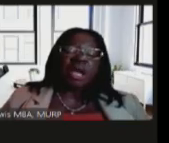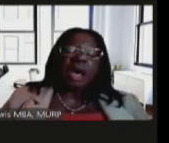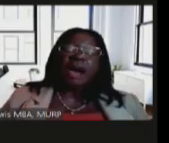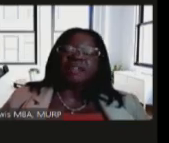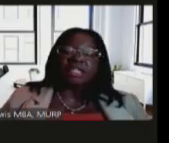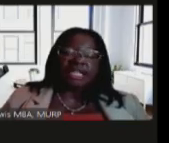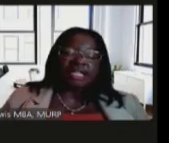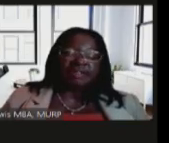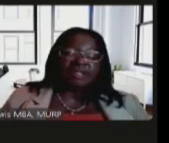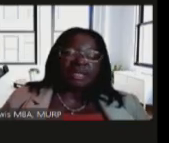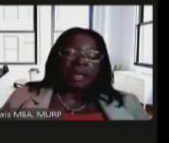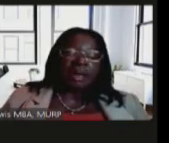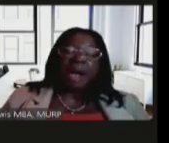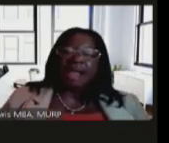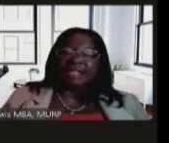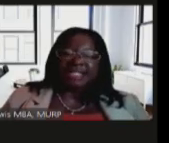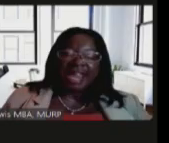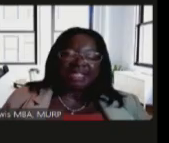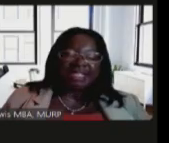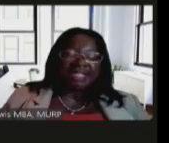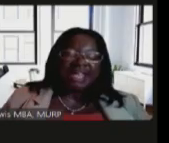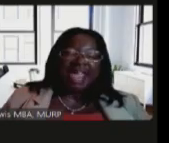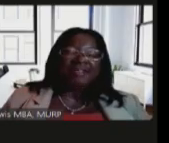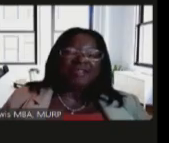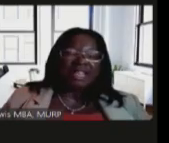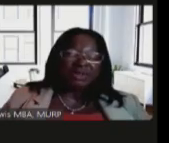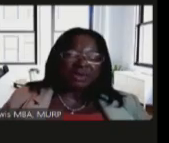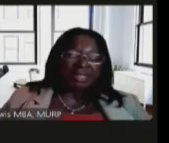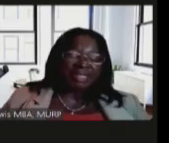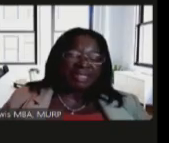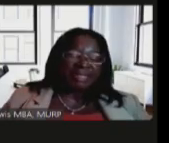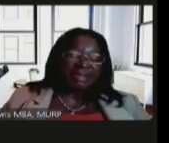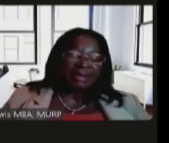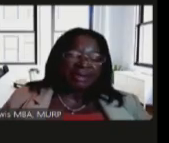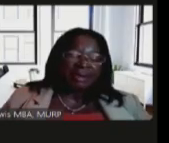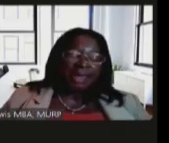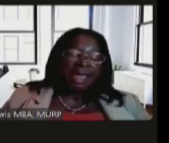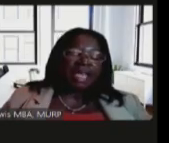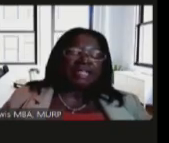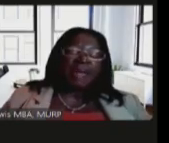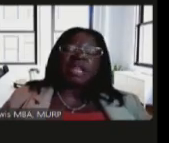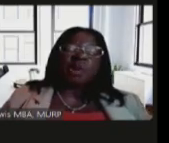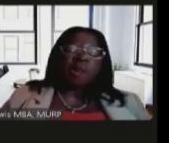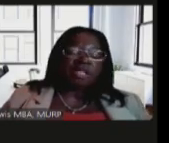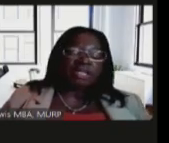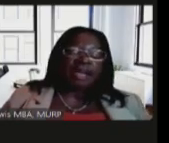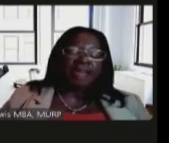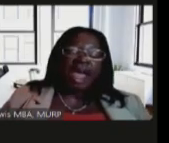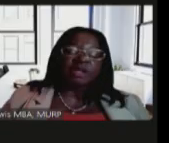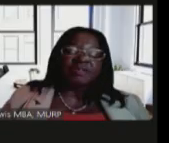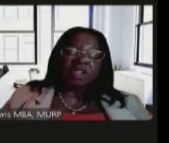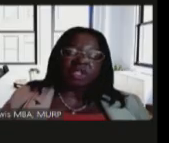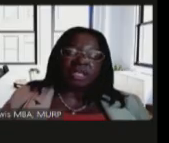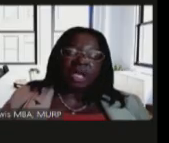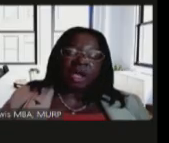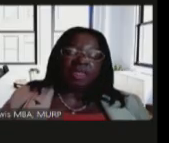combination of incentives, policy changes, and funding sources. Expanded questions of the